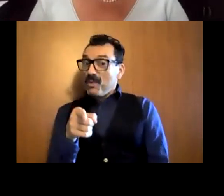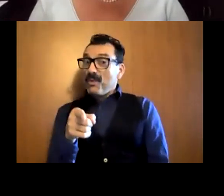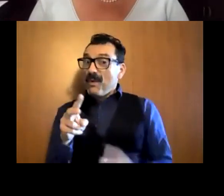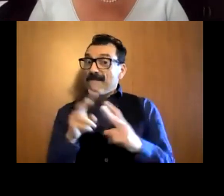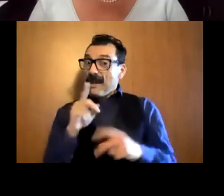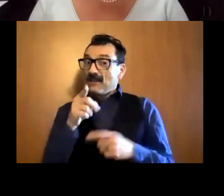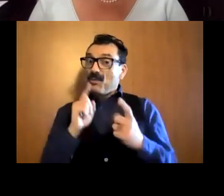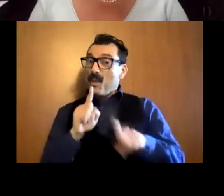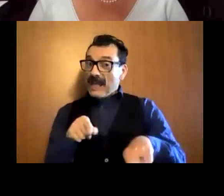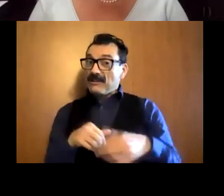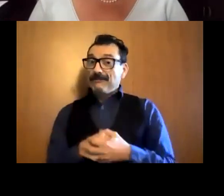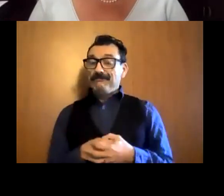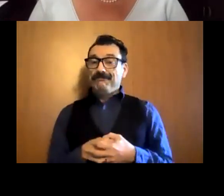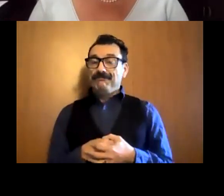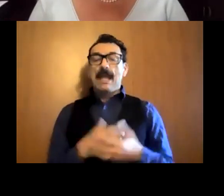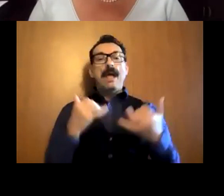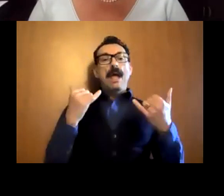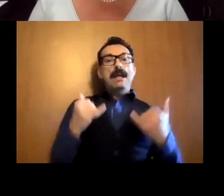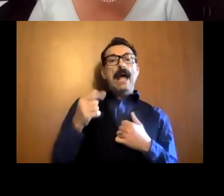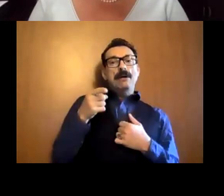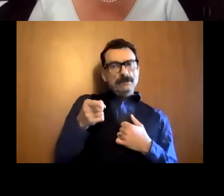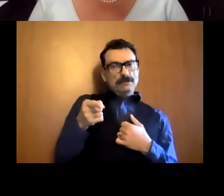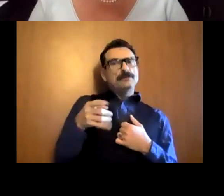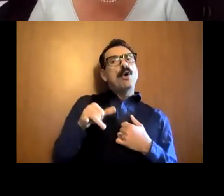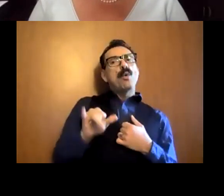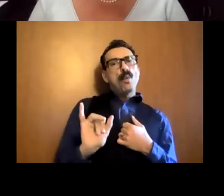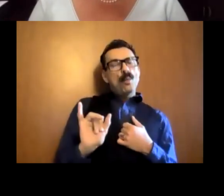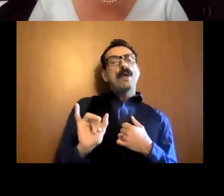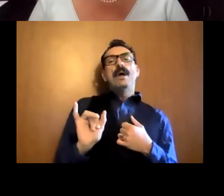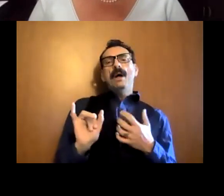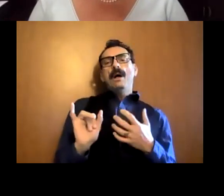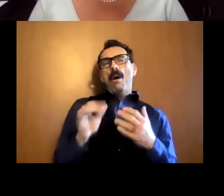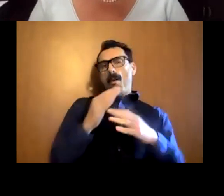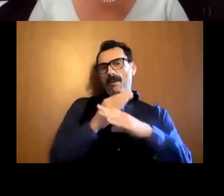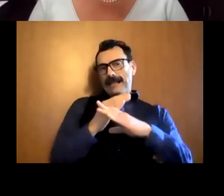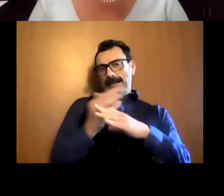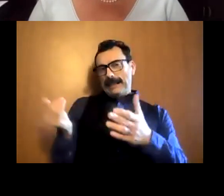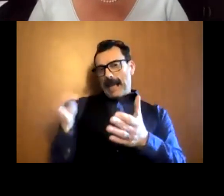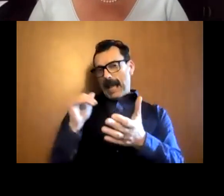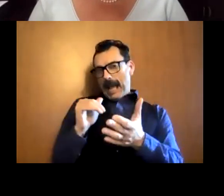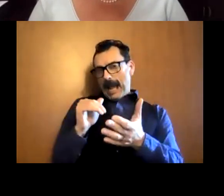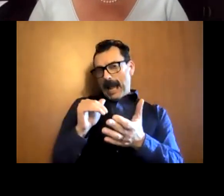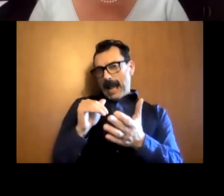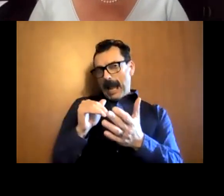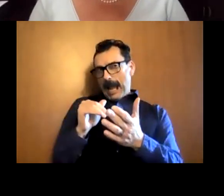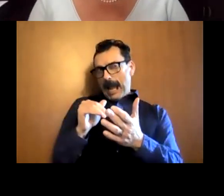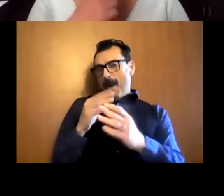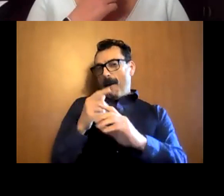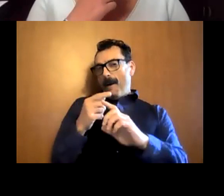protected from the mutated version of COVID-19 if we have been vaccinated for a different strain?